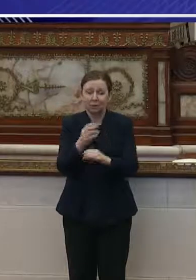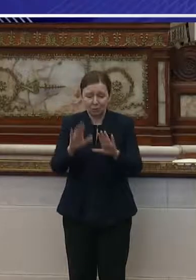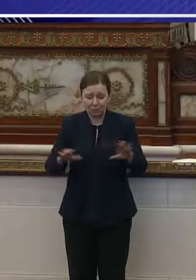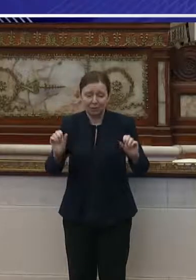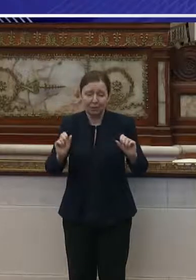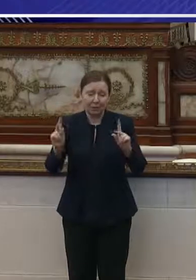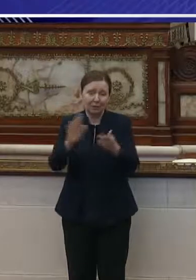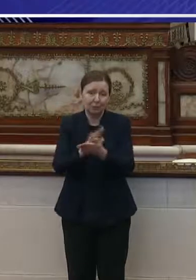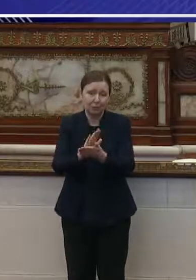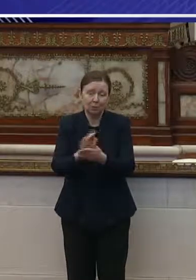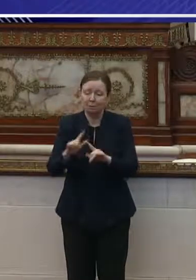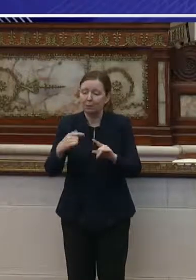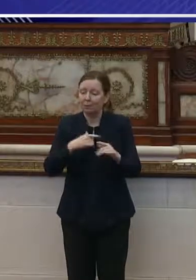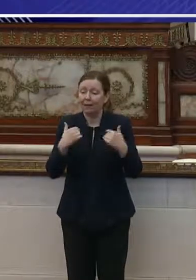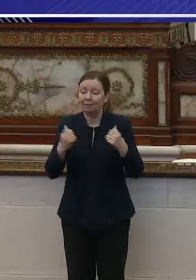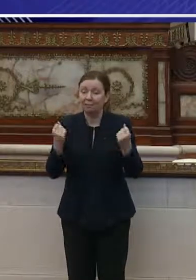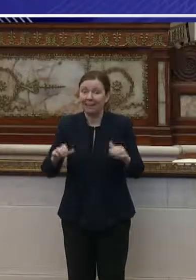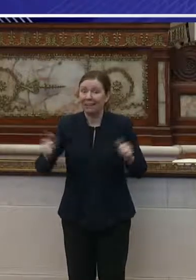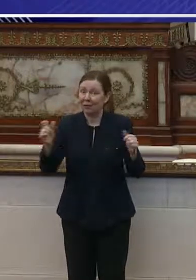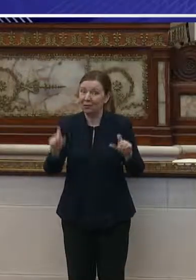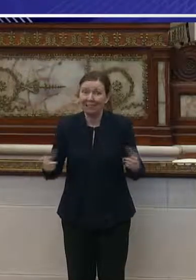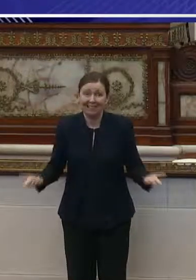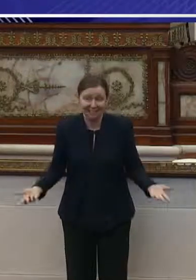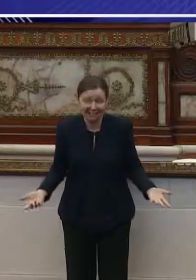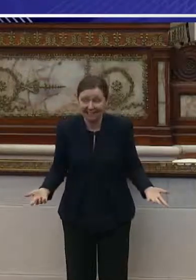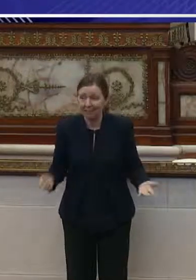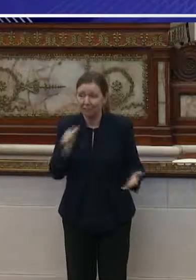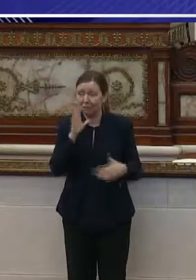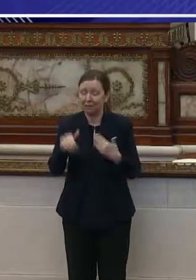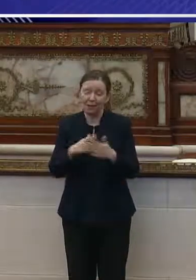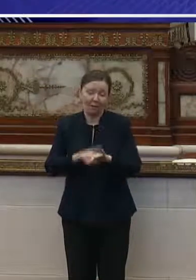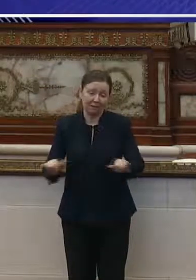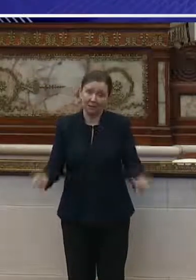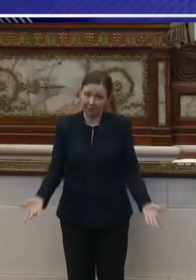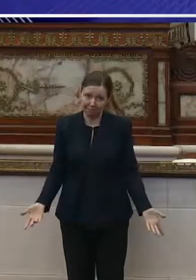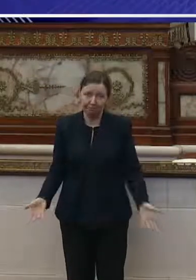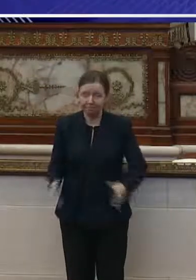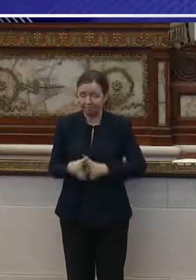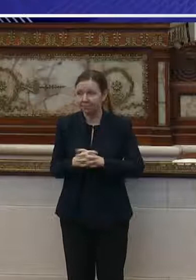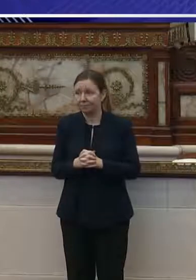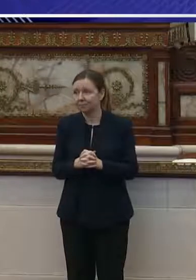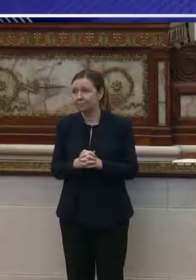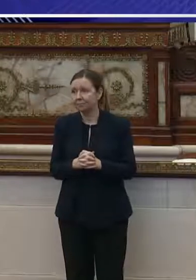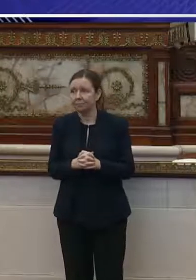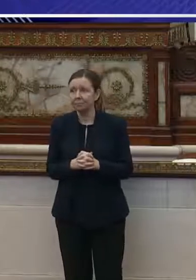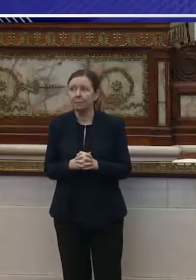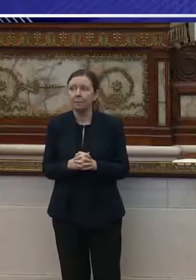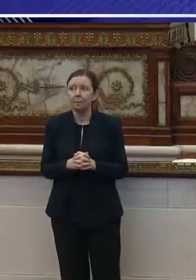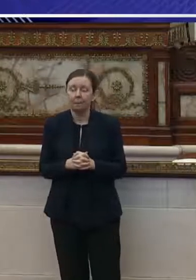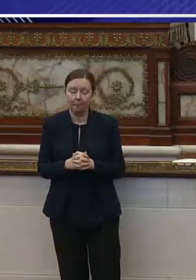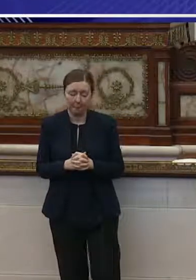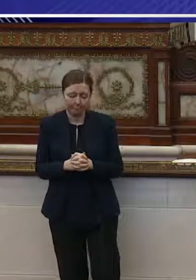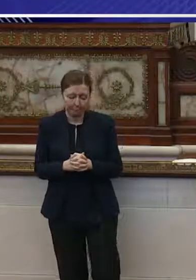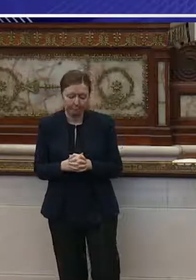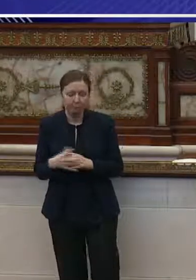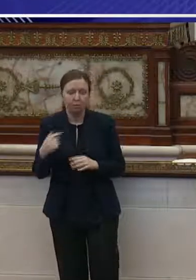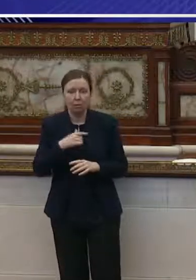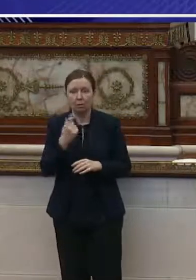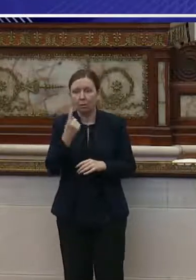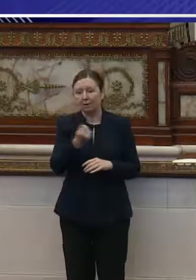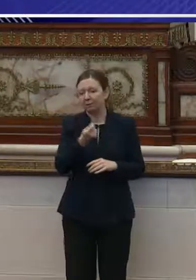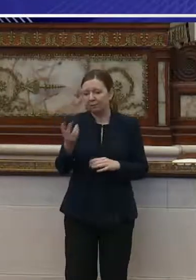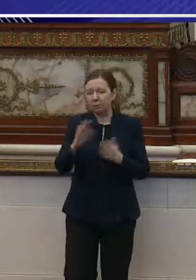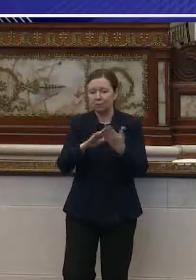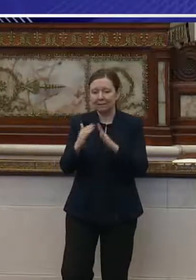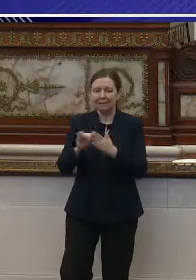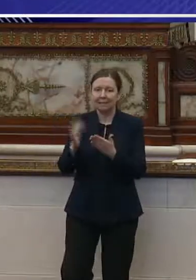But again, we have many other needs, so it's not going to be all at once. So since we're one of the few cities that are